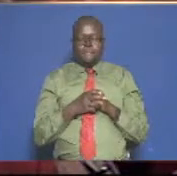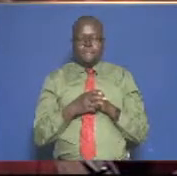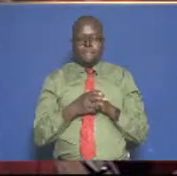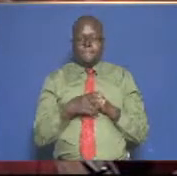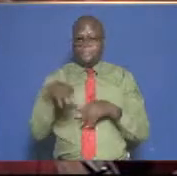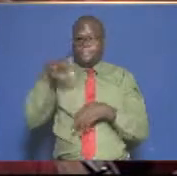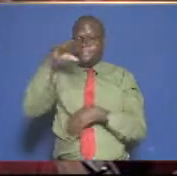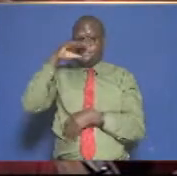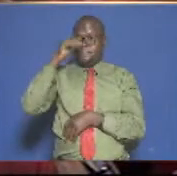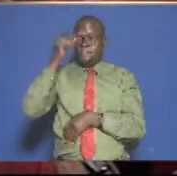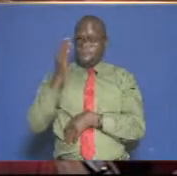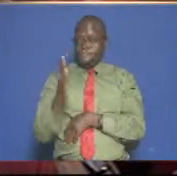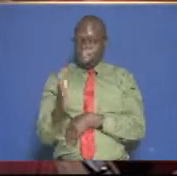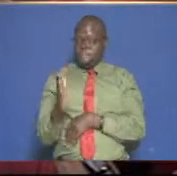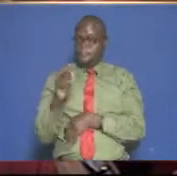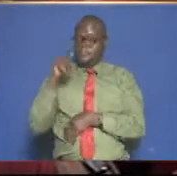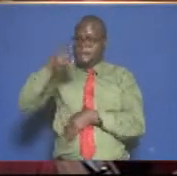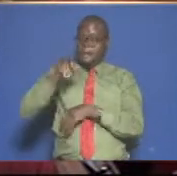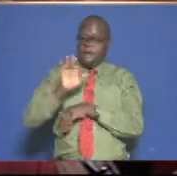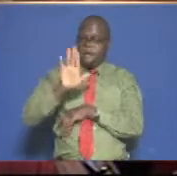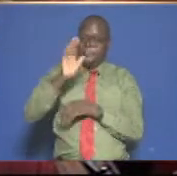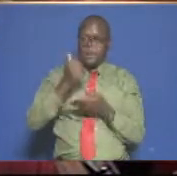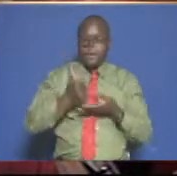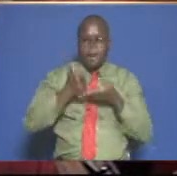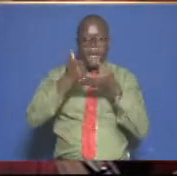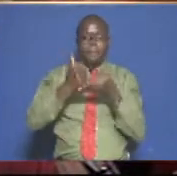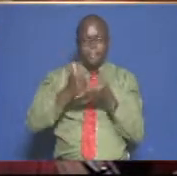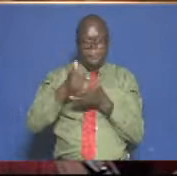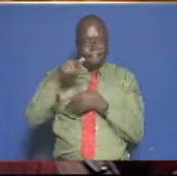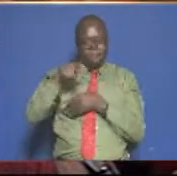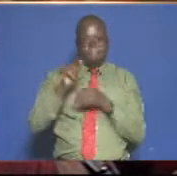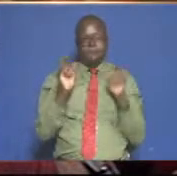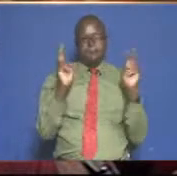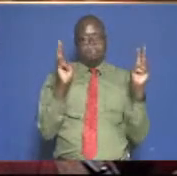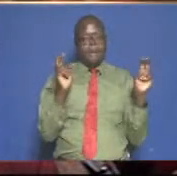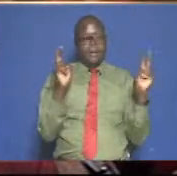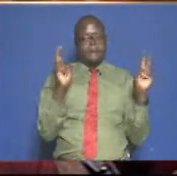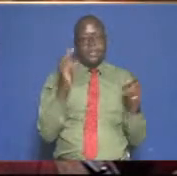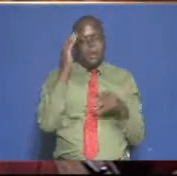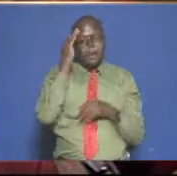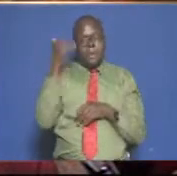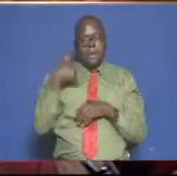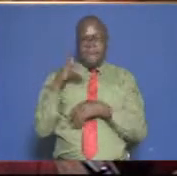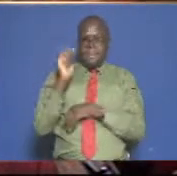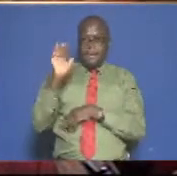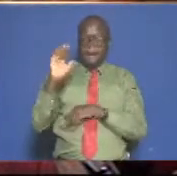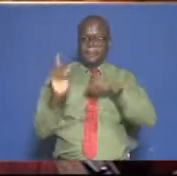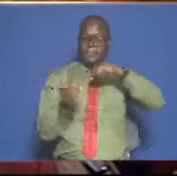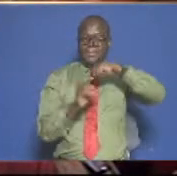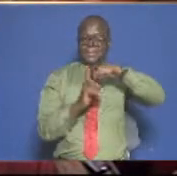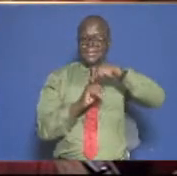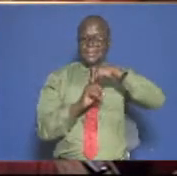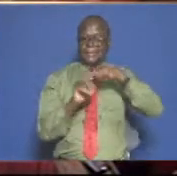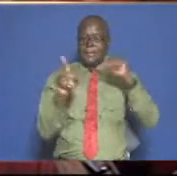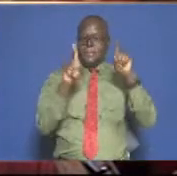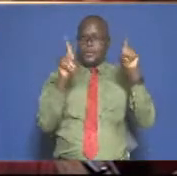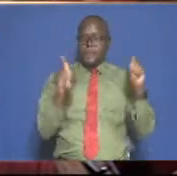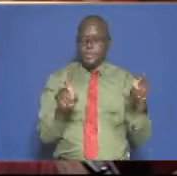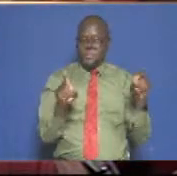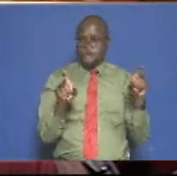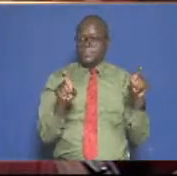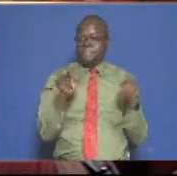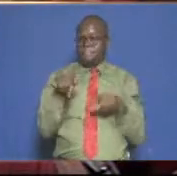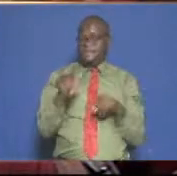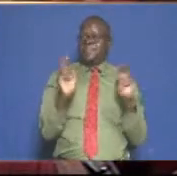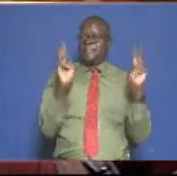Mr. Speaker, I need your guidance on this matter because I've asked for 6 questions. And this